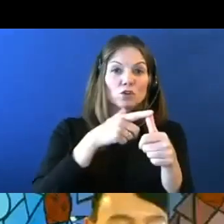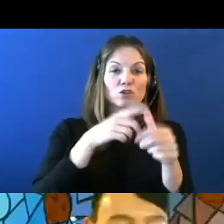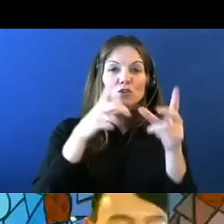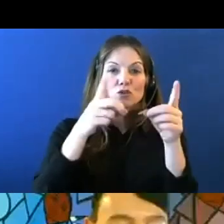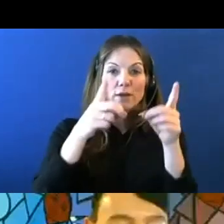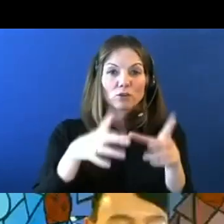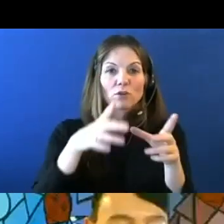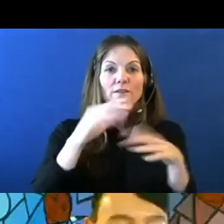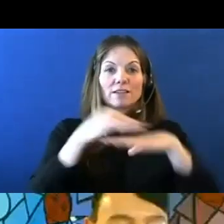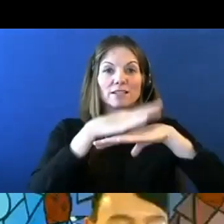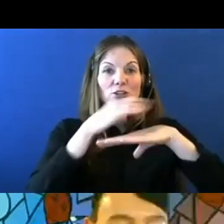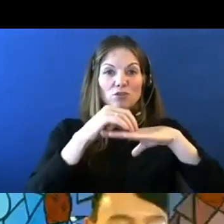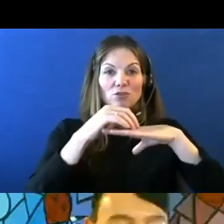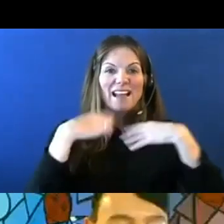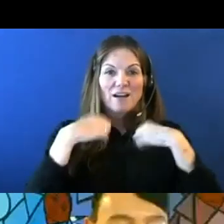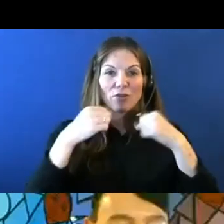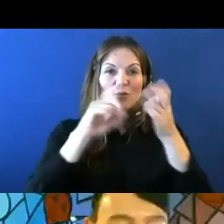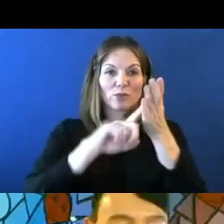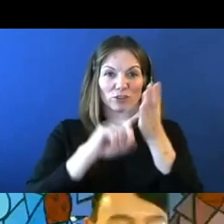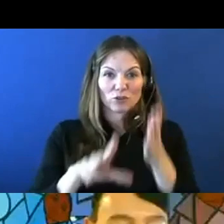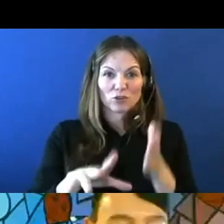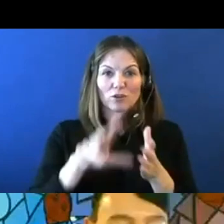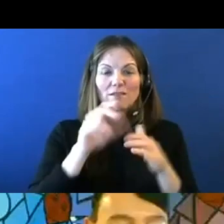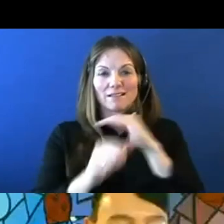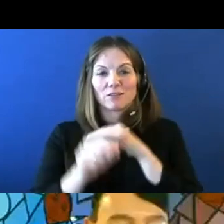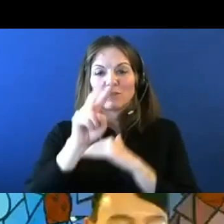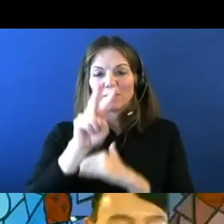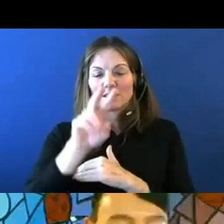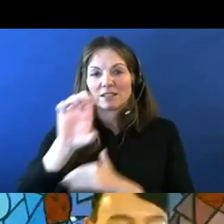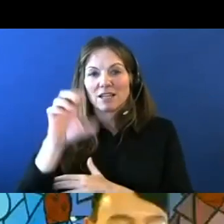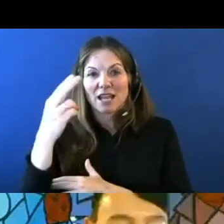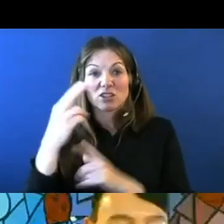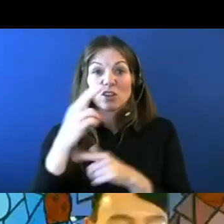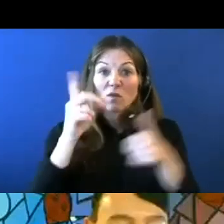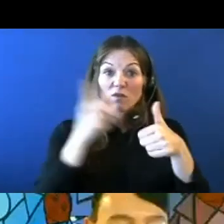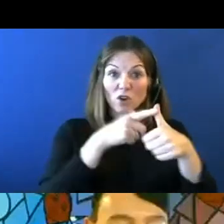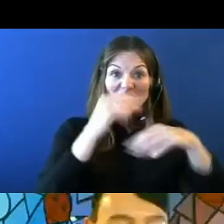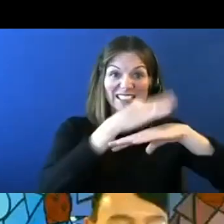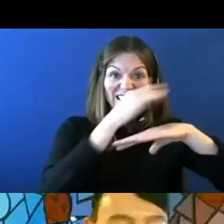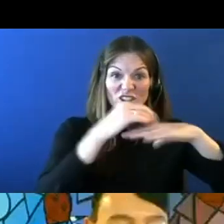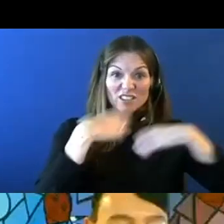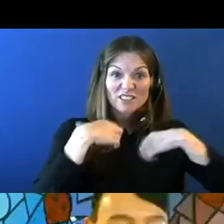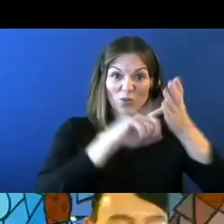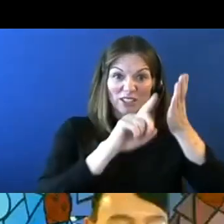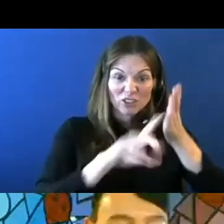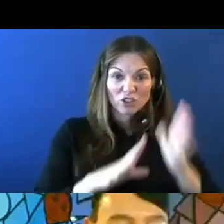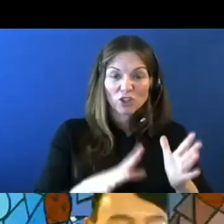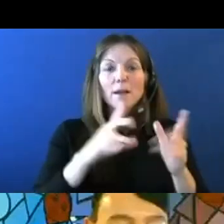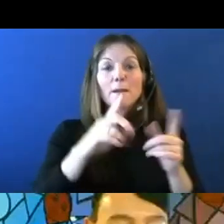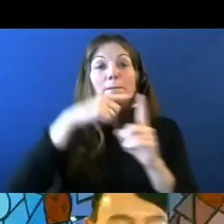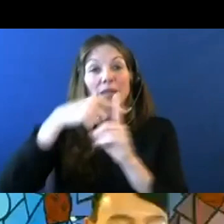Vancouver Coastal Health, the first not only Indigenous health researcher, but also from our Vancouver Coastal